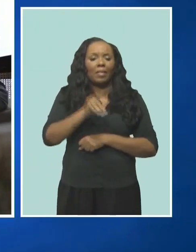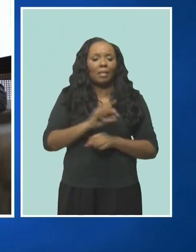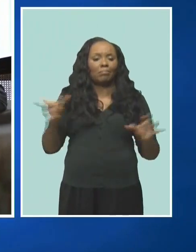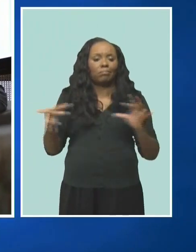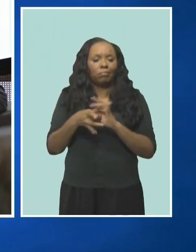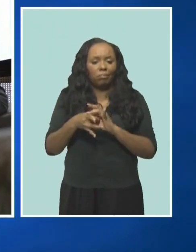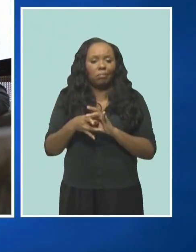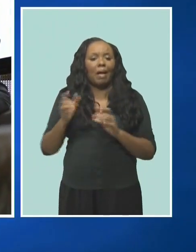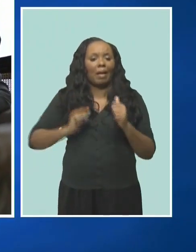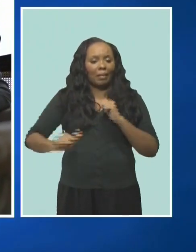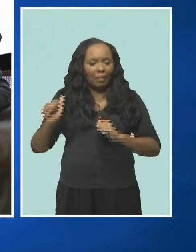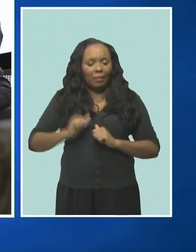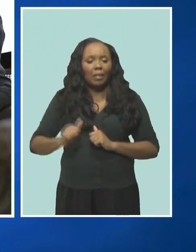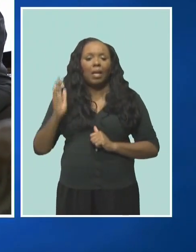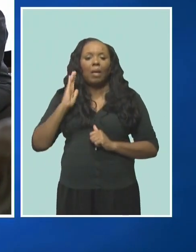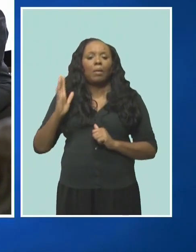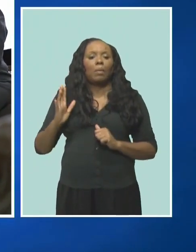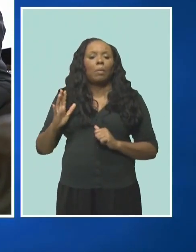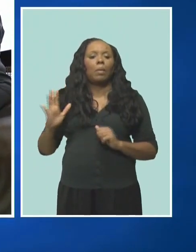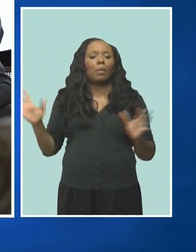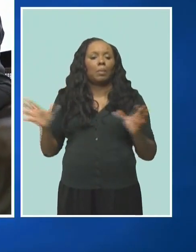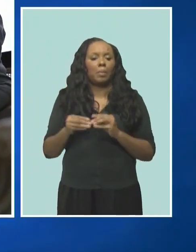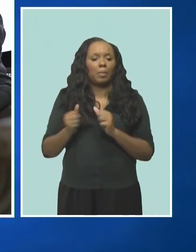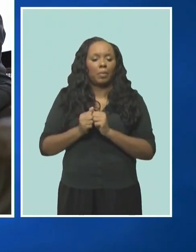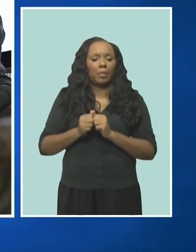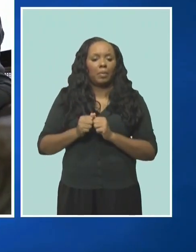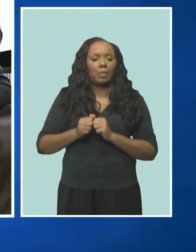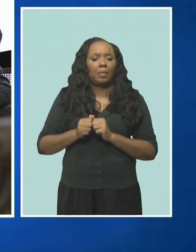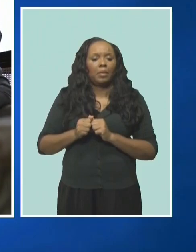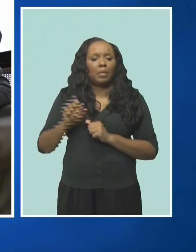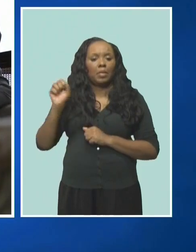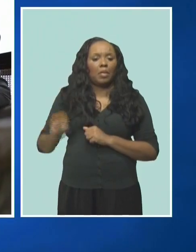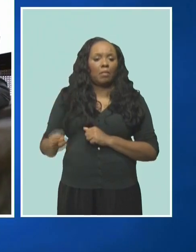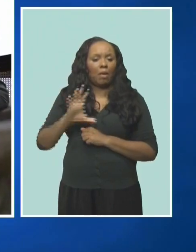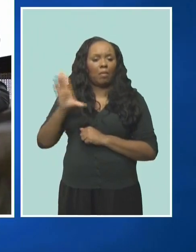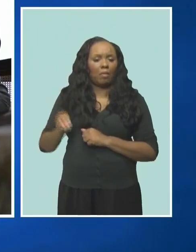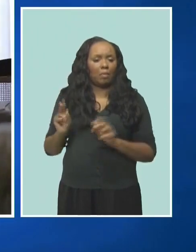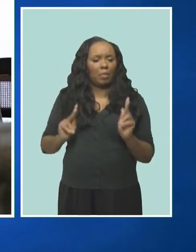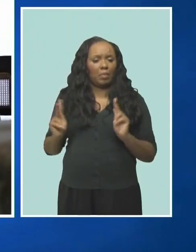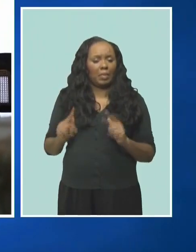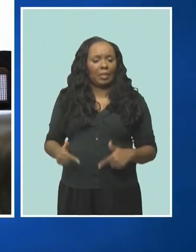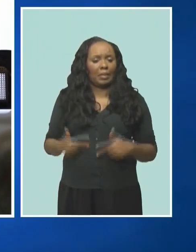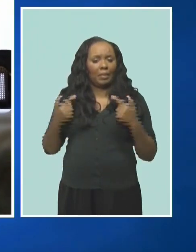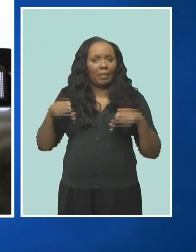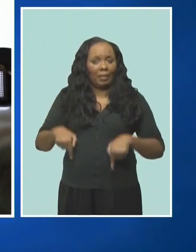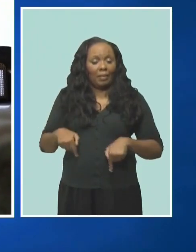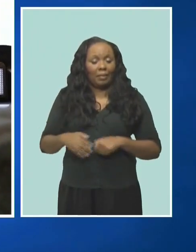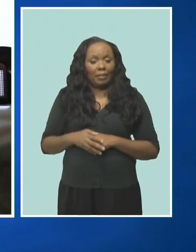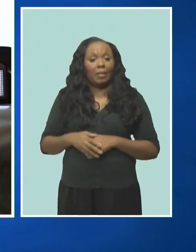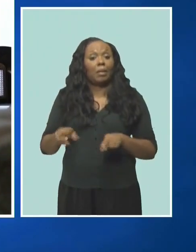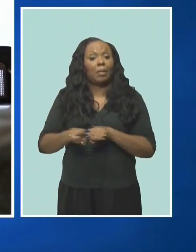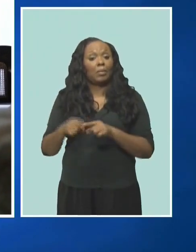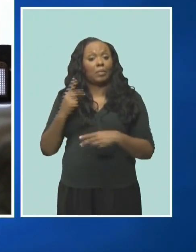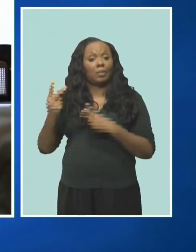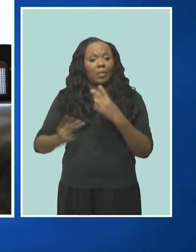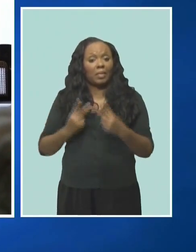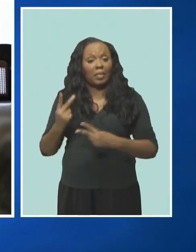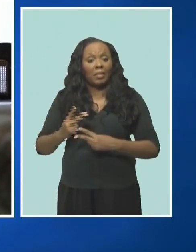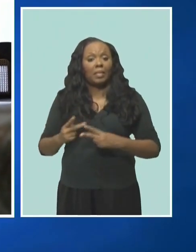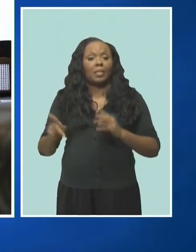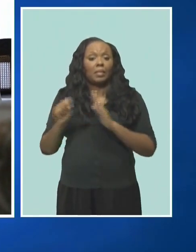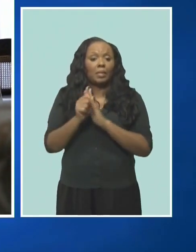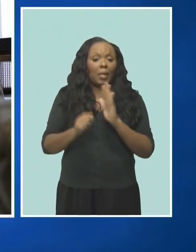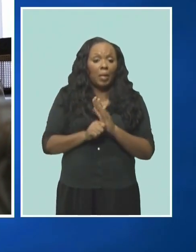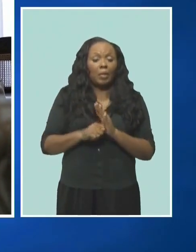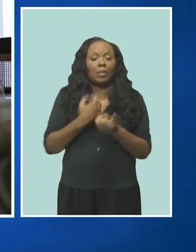activity and meet with South Africans living here. She will also visit historic Bridgetown and its garrison, the Emancipation